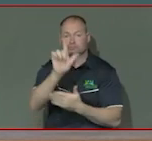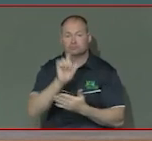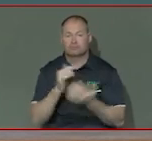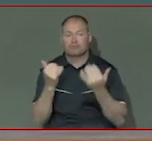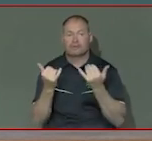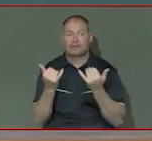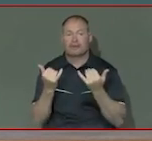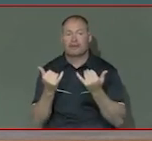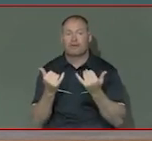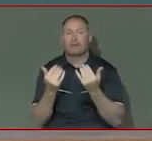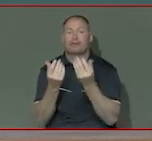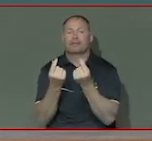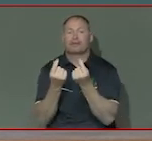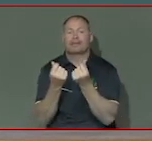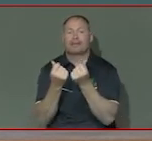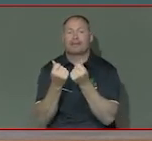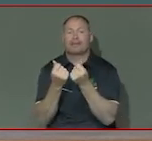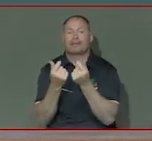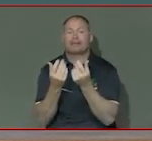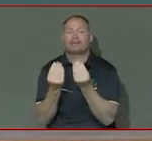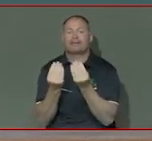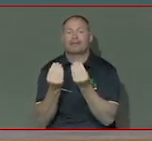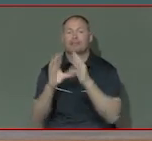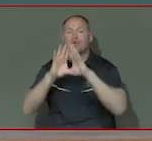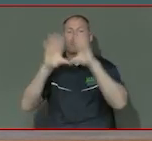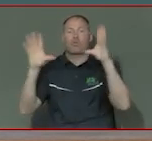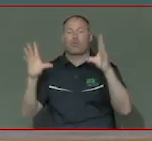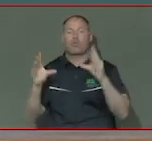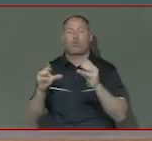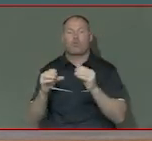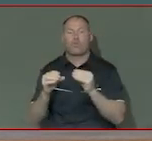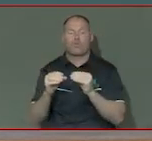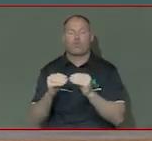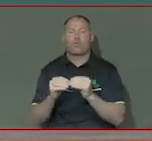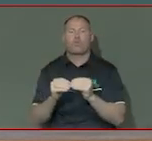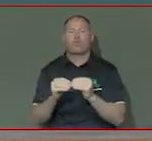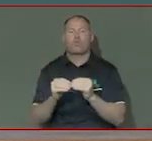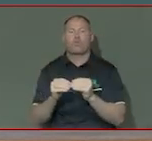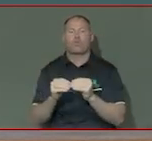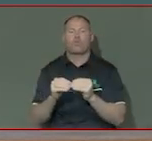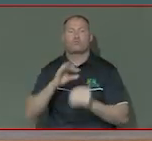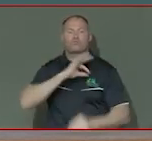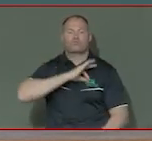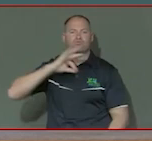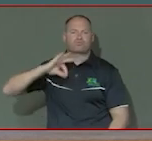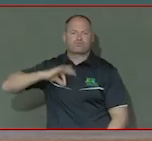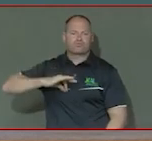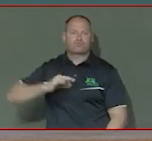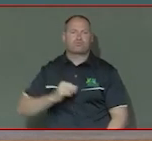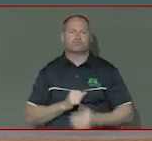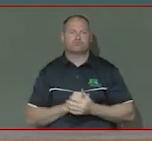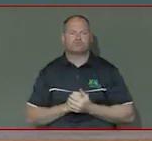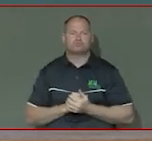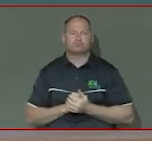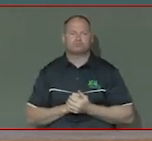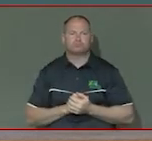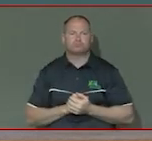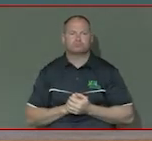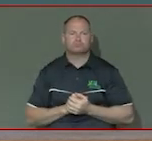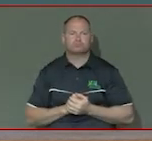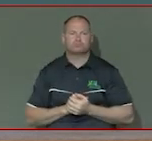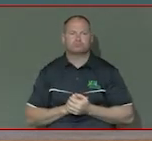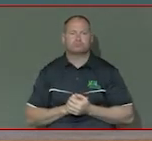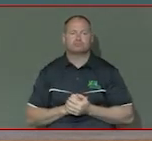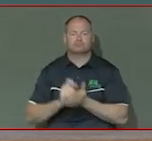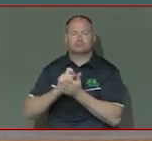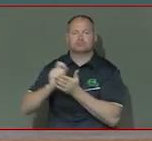employed. Return on total capital employed. I hear they talk about ROTCE. You can